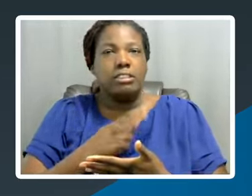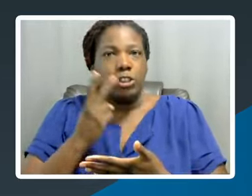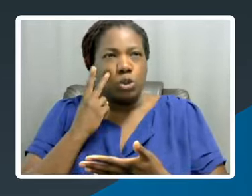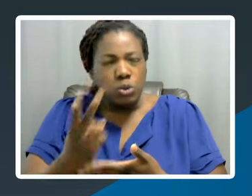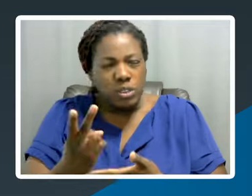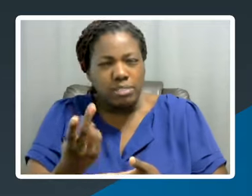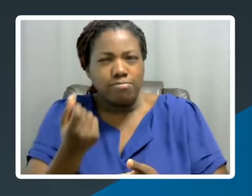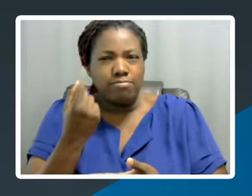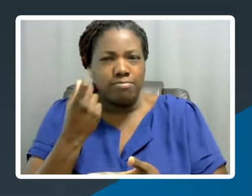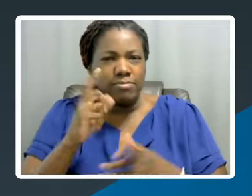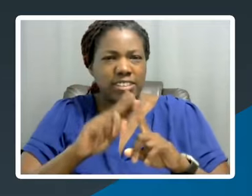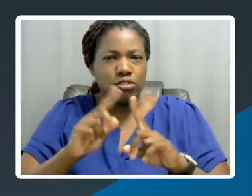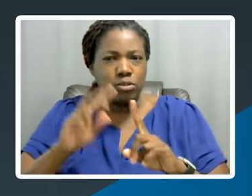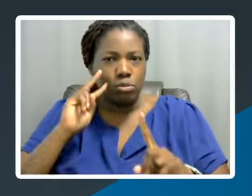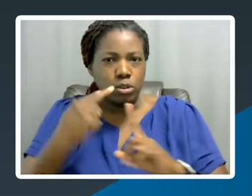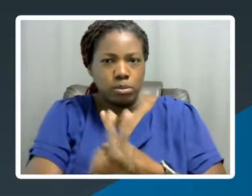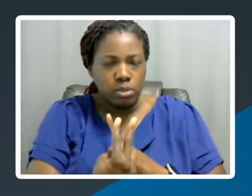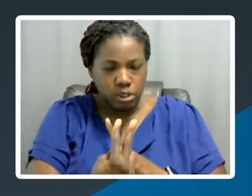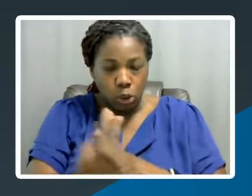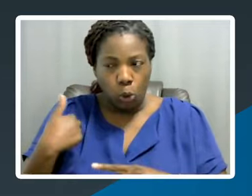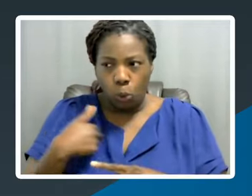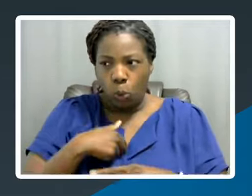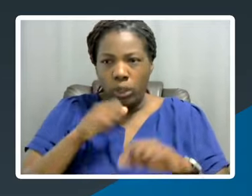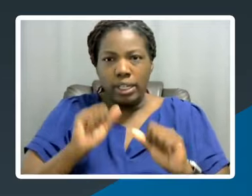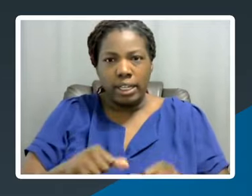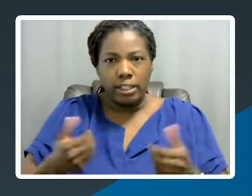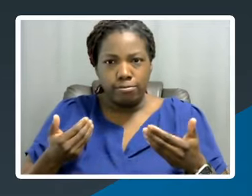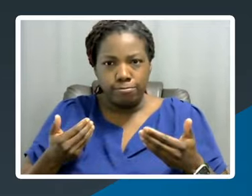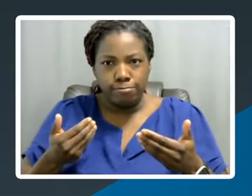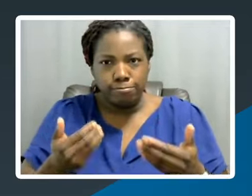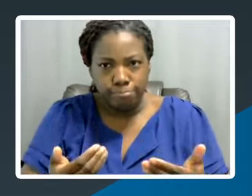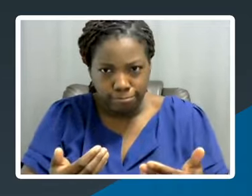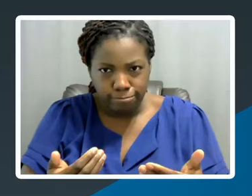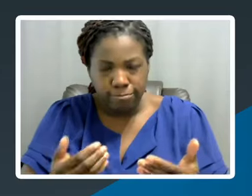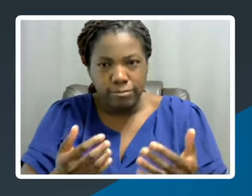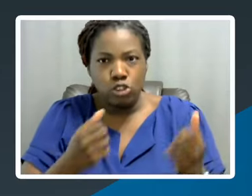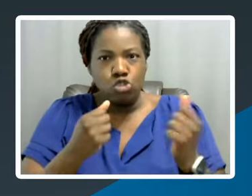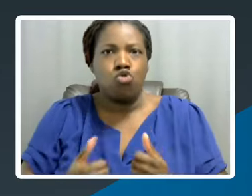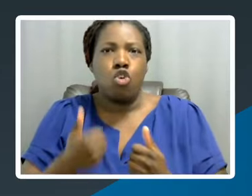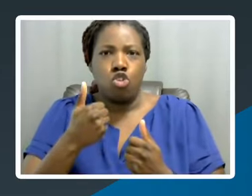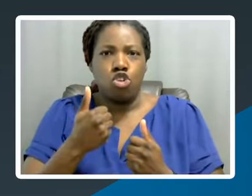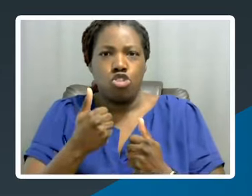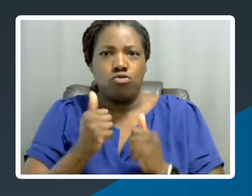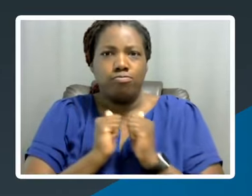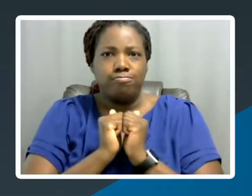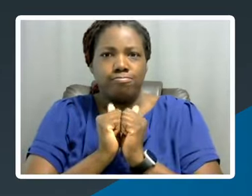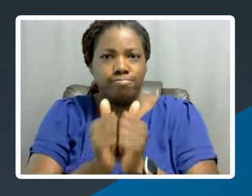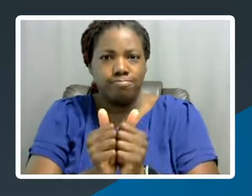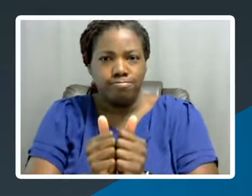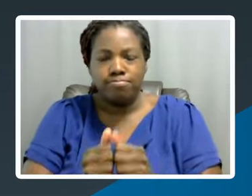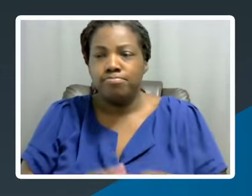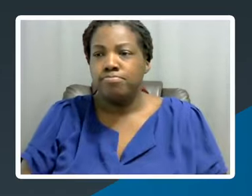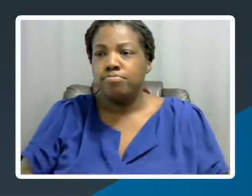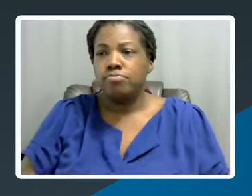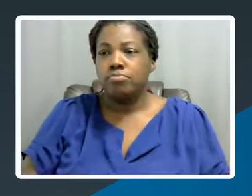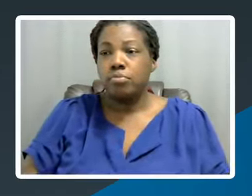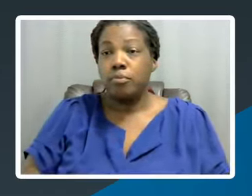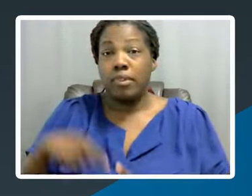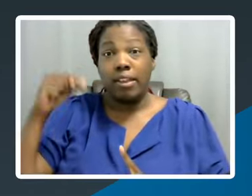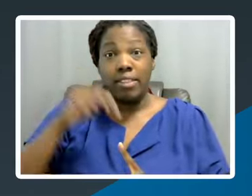and viewpoints so that we can move forward stronger together. So this summit this